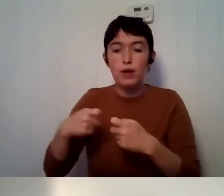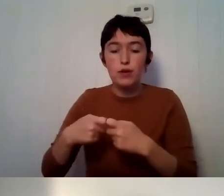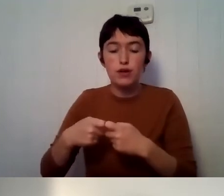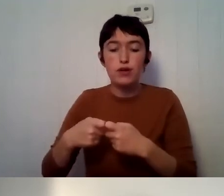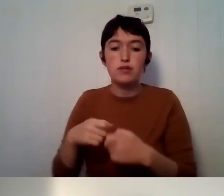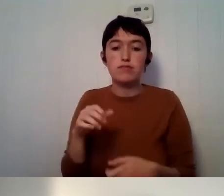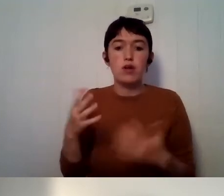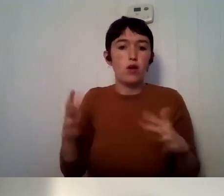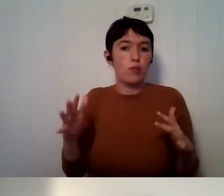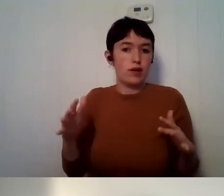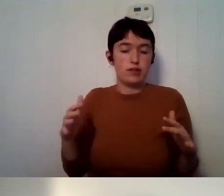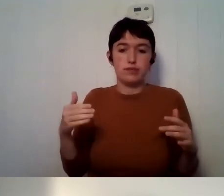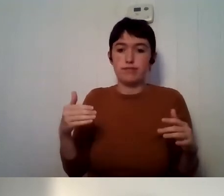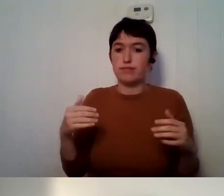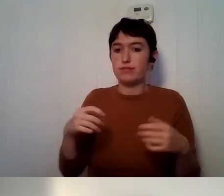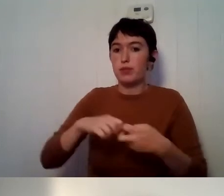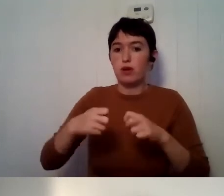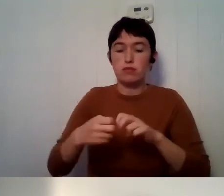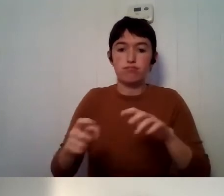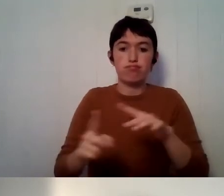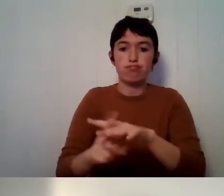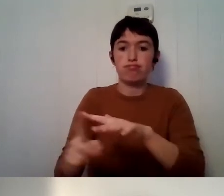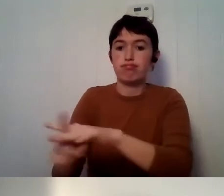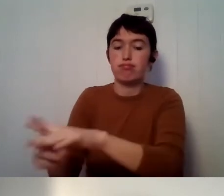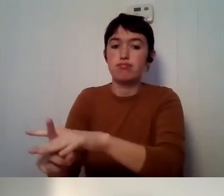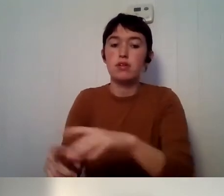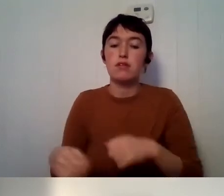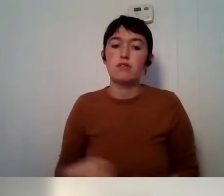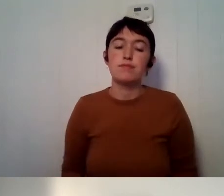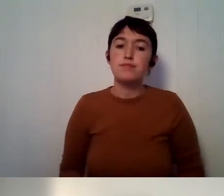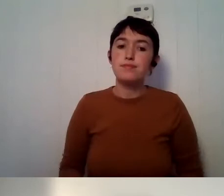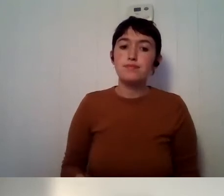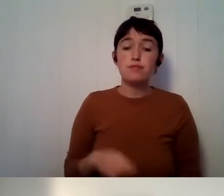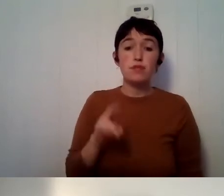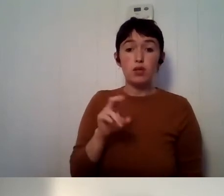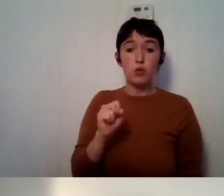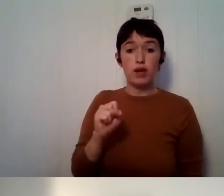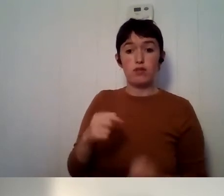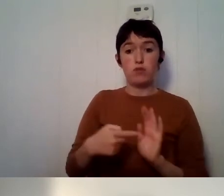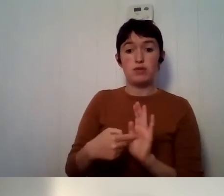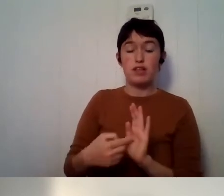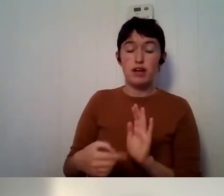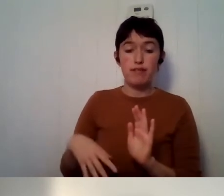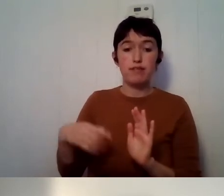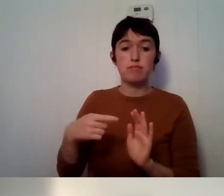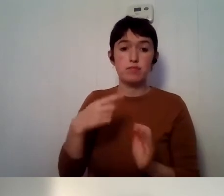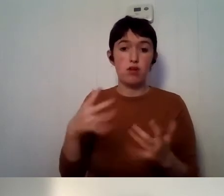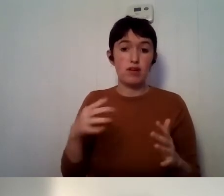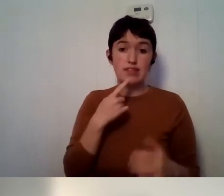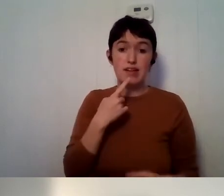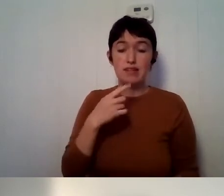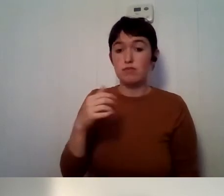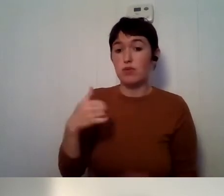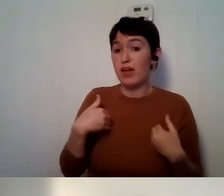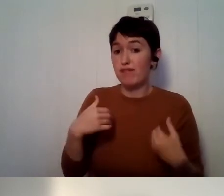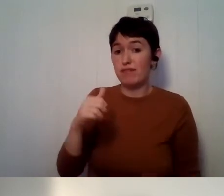already. So as the UN representative in the film says, we have about 10 years to make sure that we do this